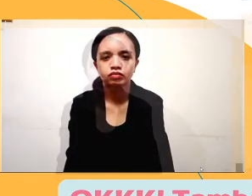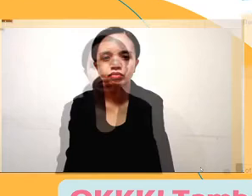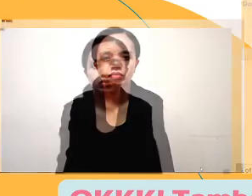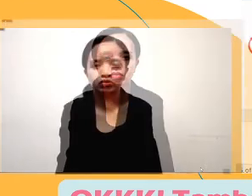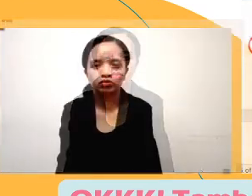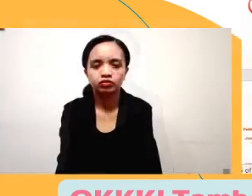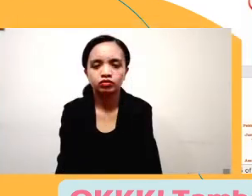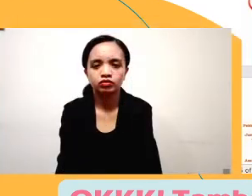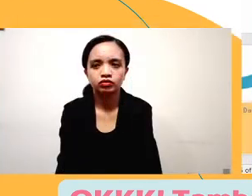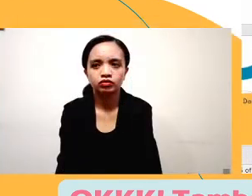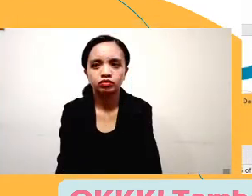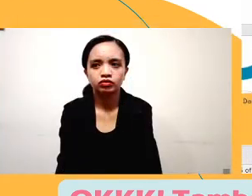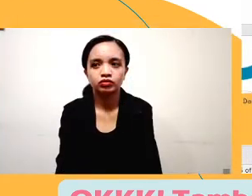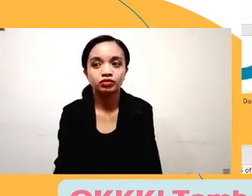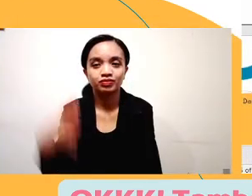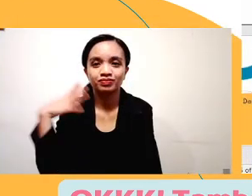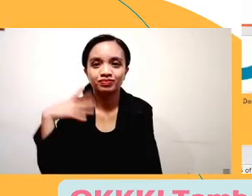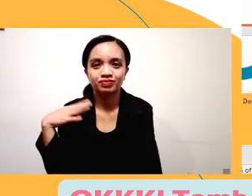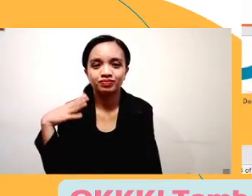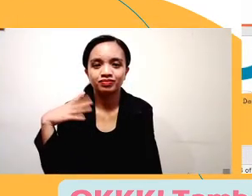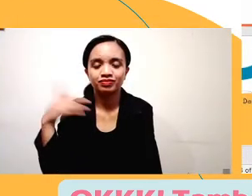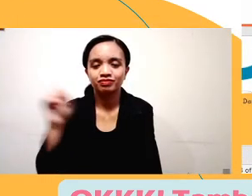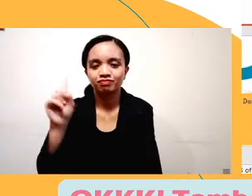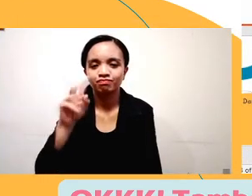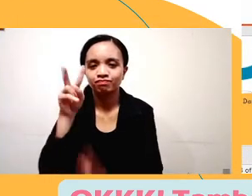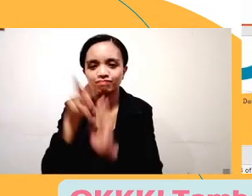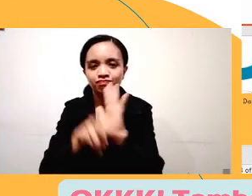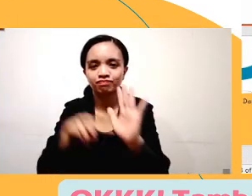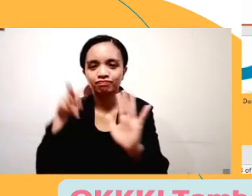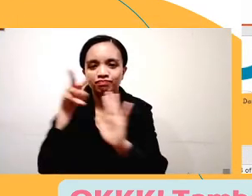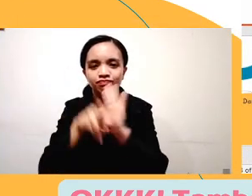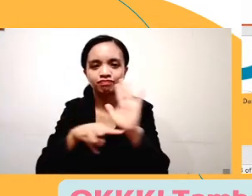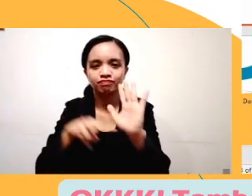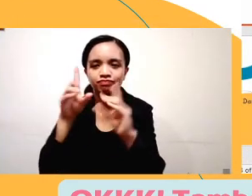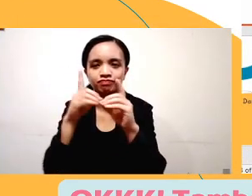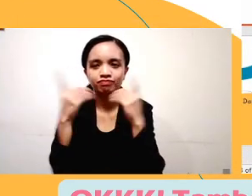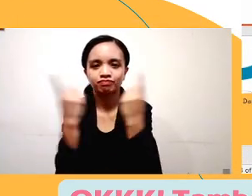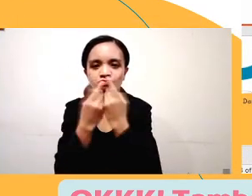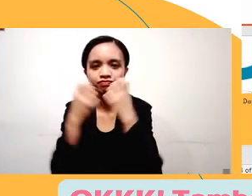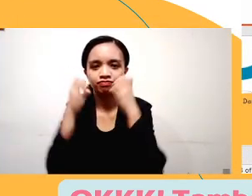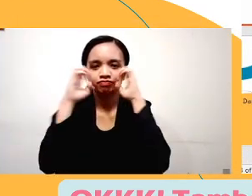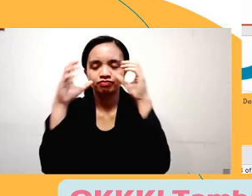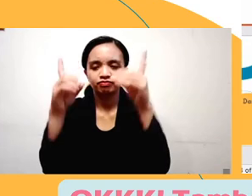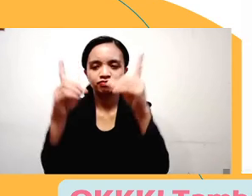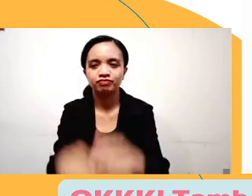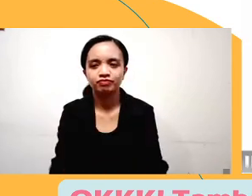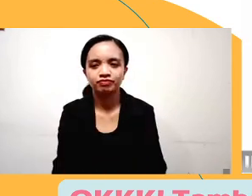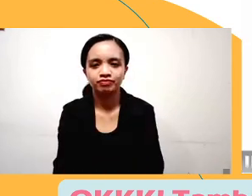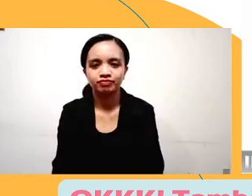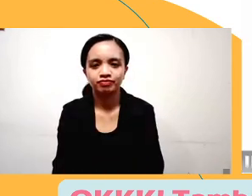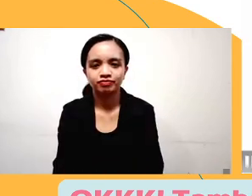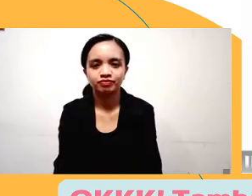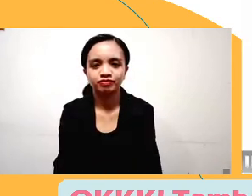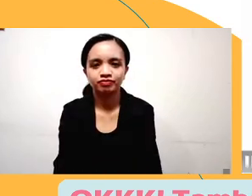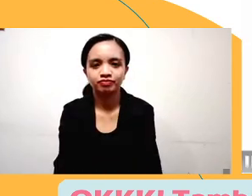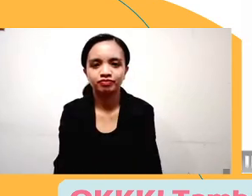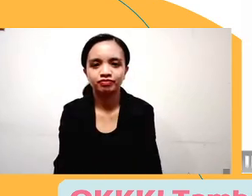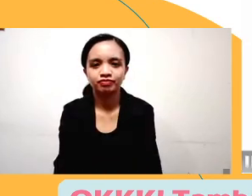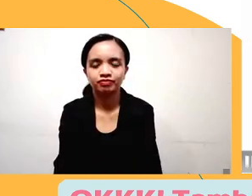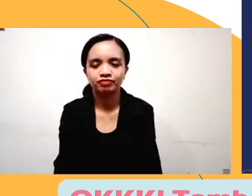Ayan, hinihintay po natin ang ating video para sa DepEd Commons. DepEd Commons,